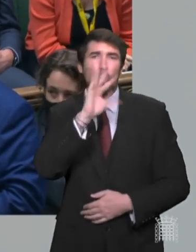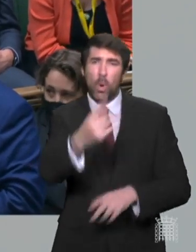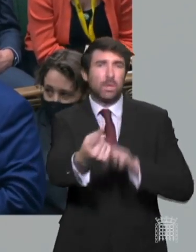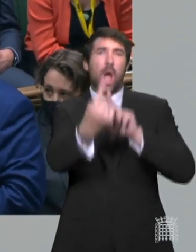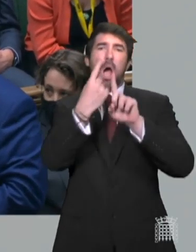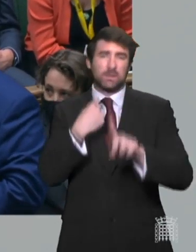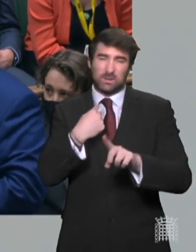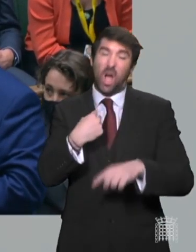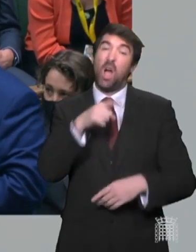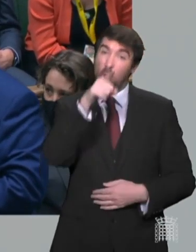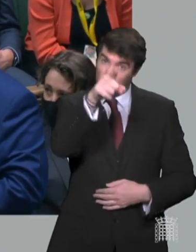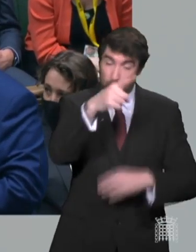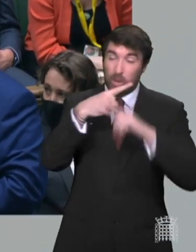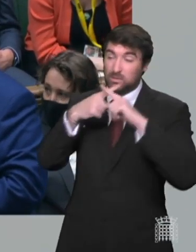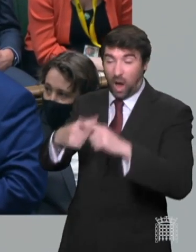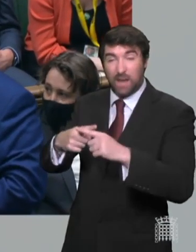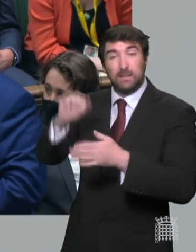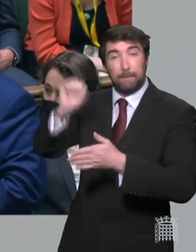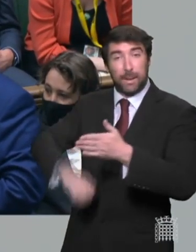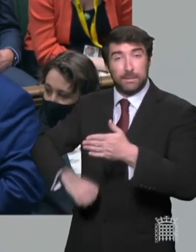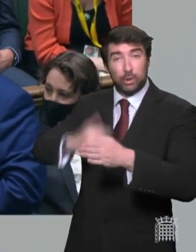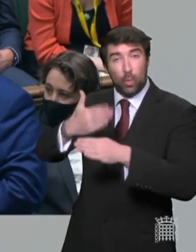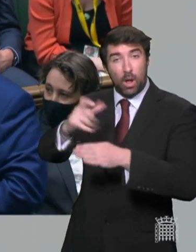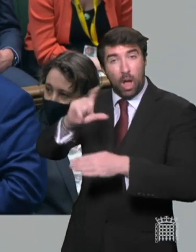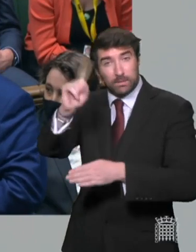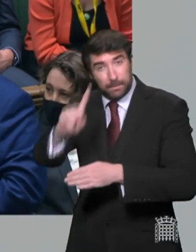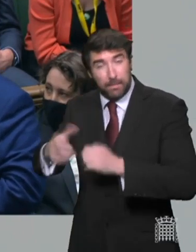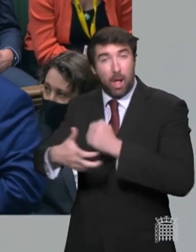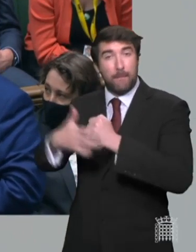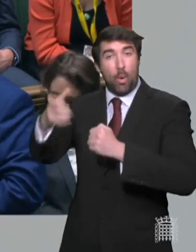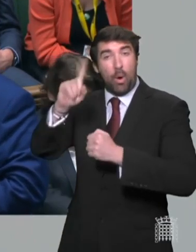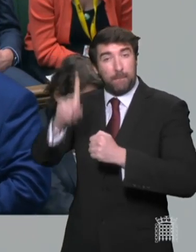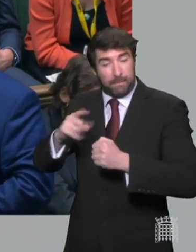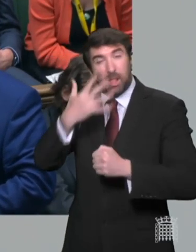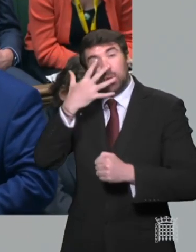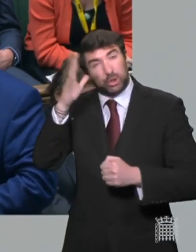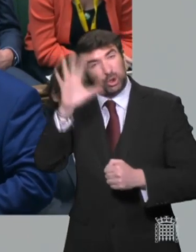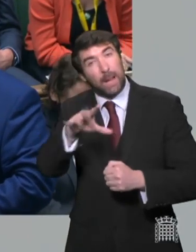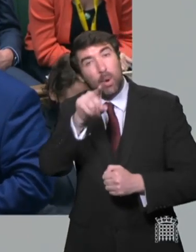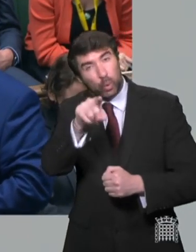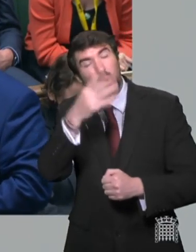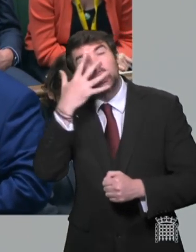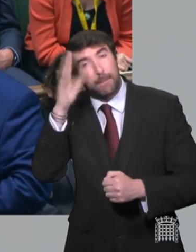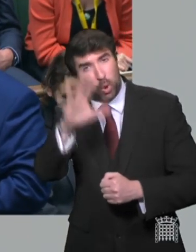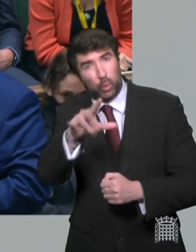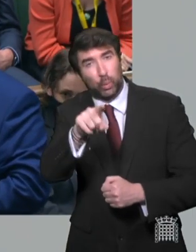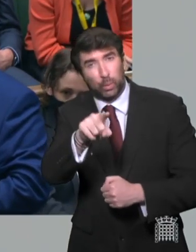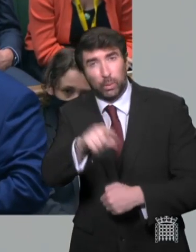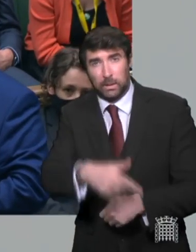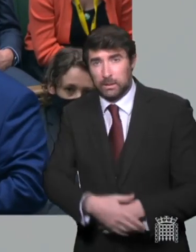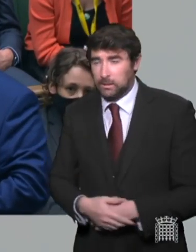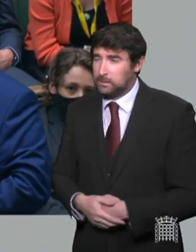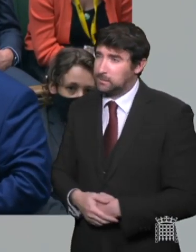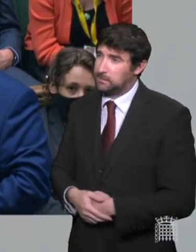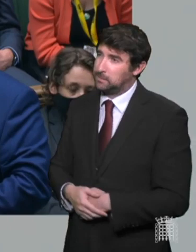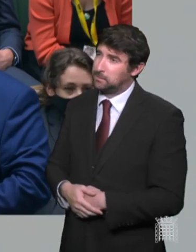of yourself, Prime Minister. Mr. Speaker, we now know the economic direction of this toxic Tory government. We're going to